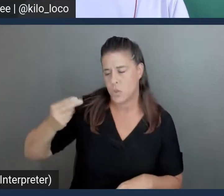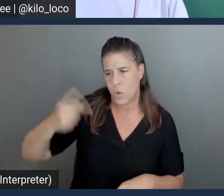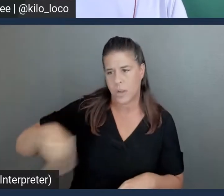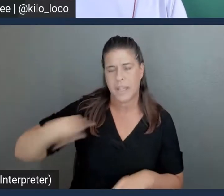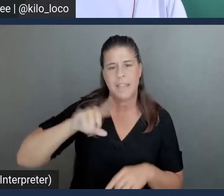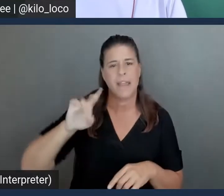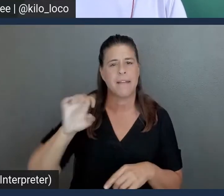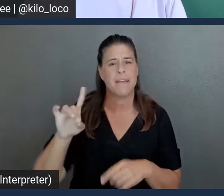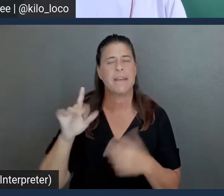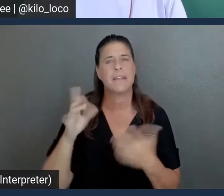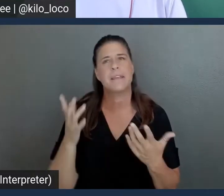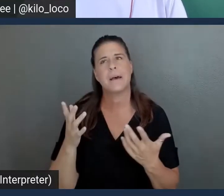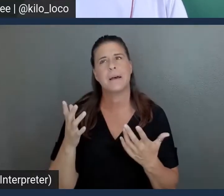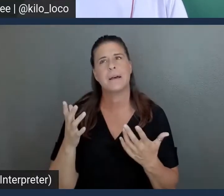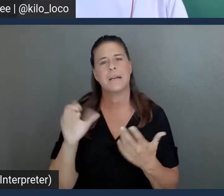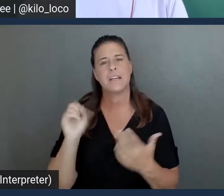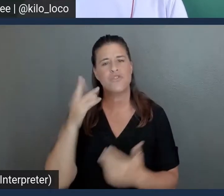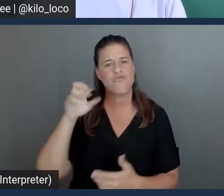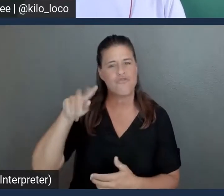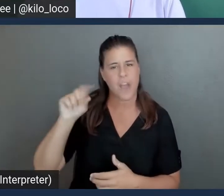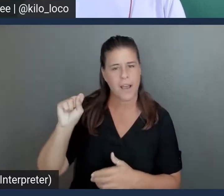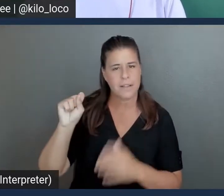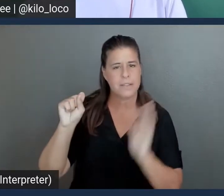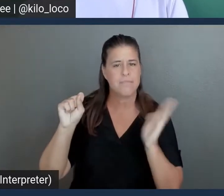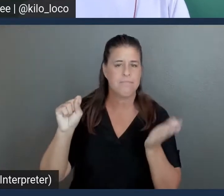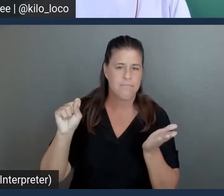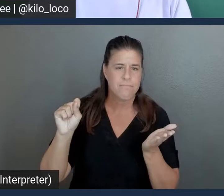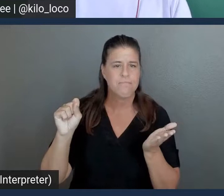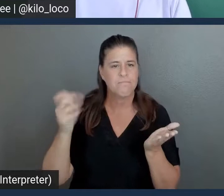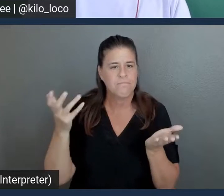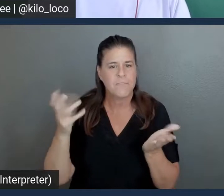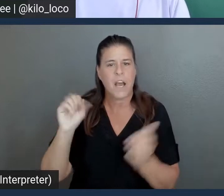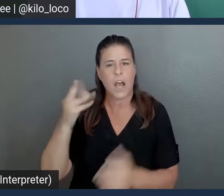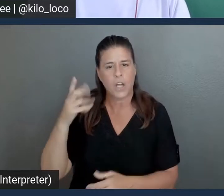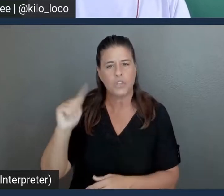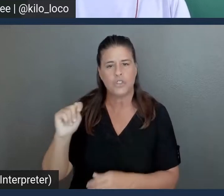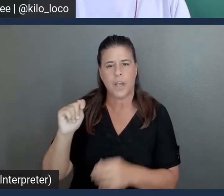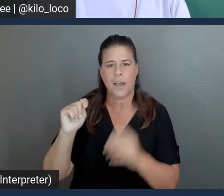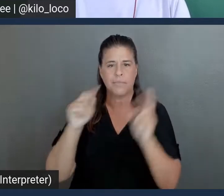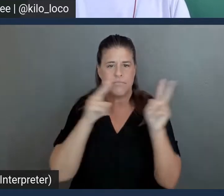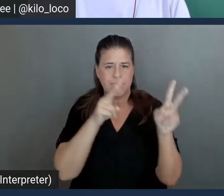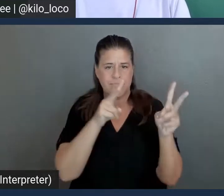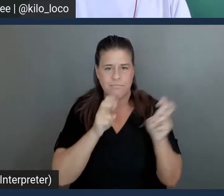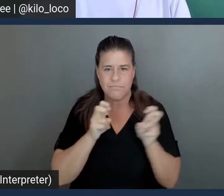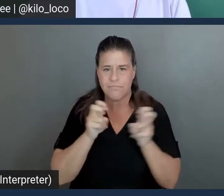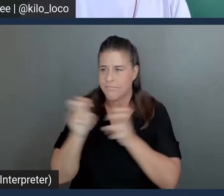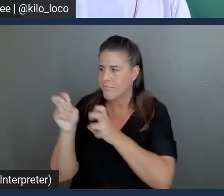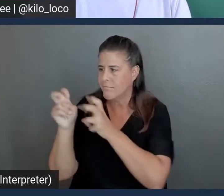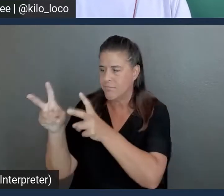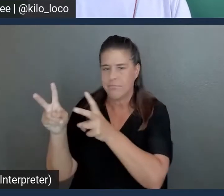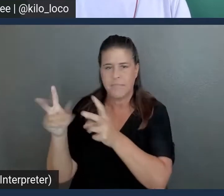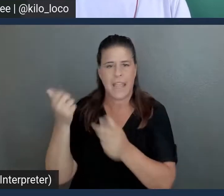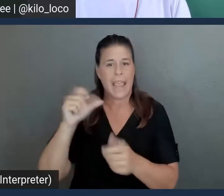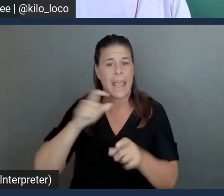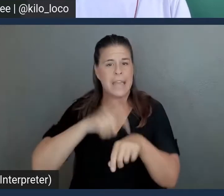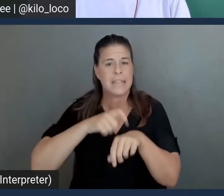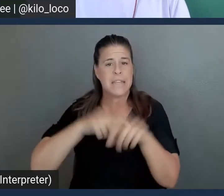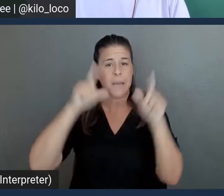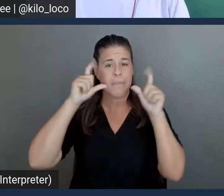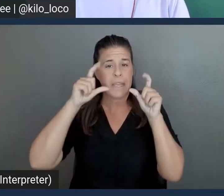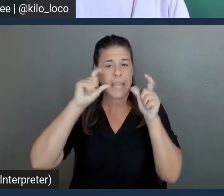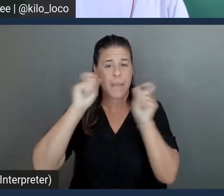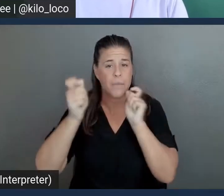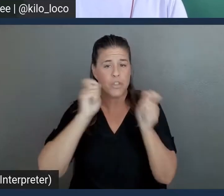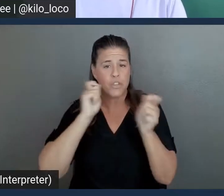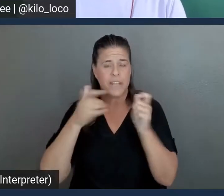did shots. So what a shot inside of a piece of content is anytime the camera changes, which is